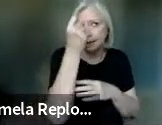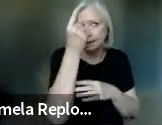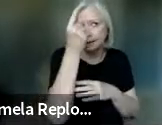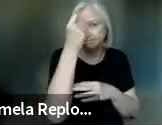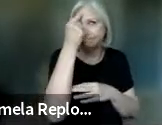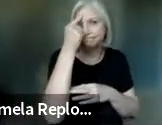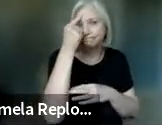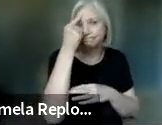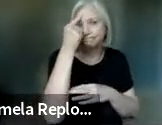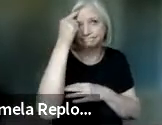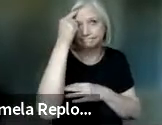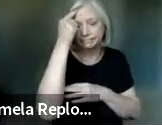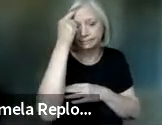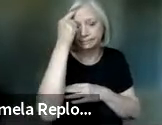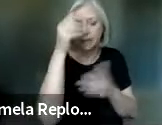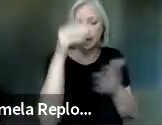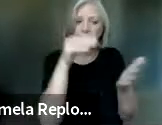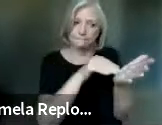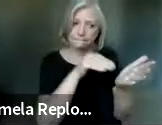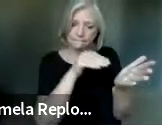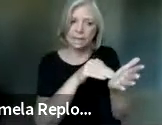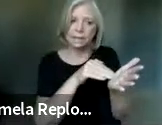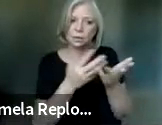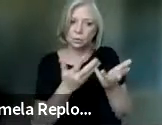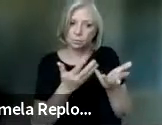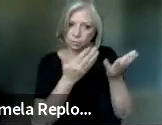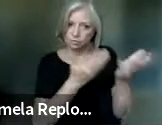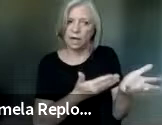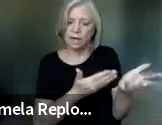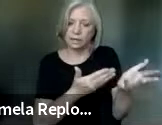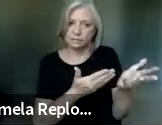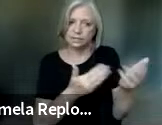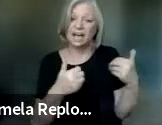medical providers do have the ability to